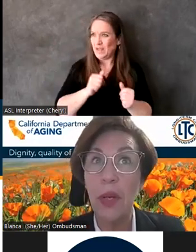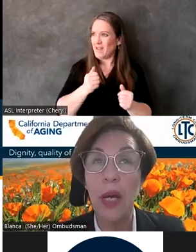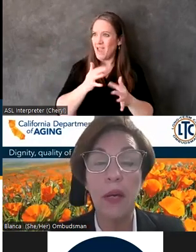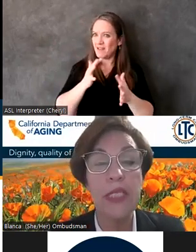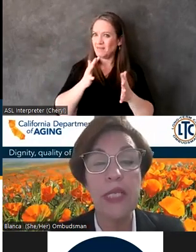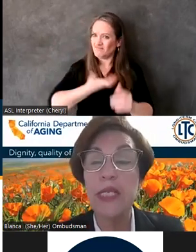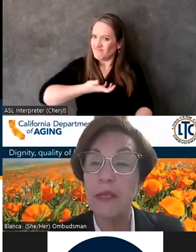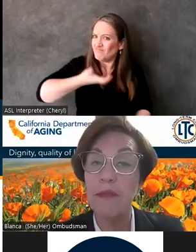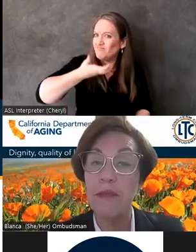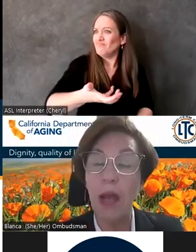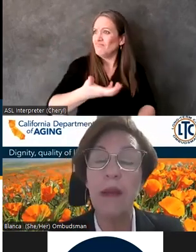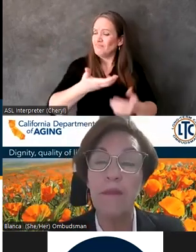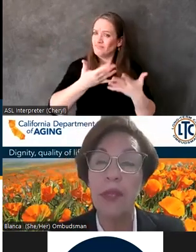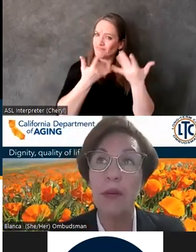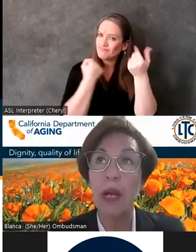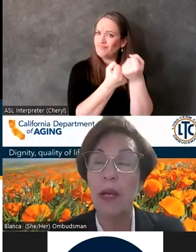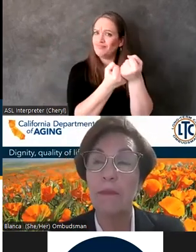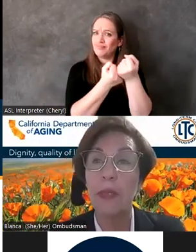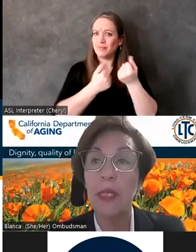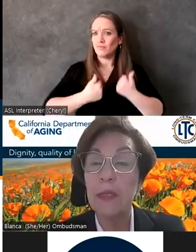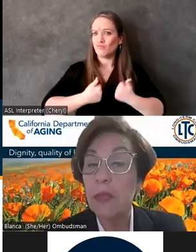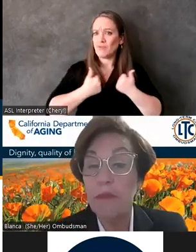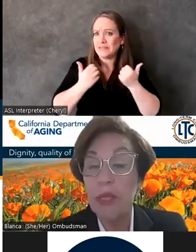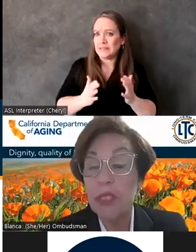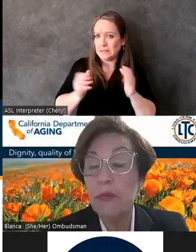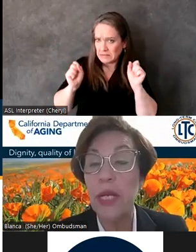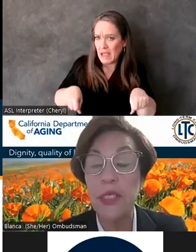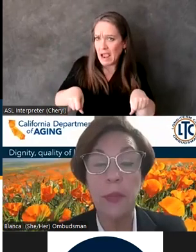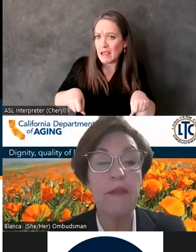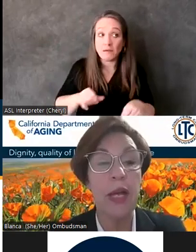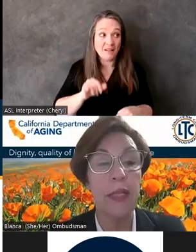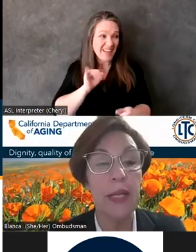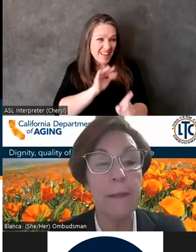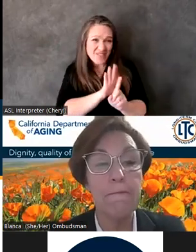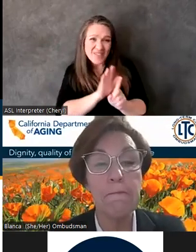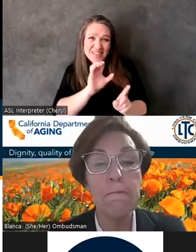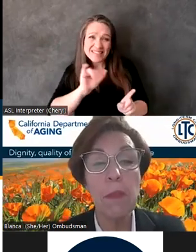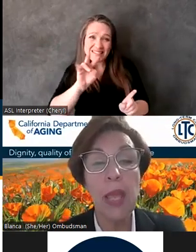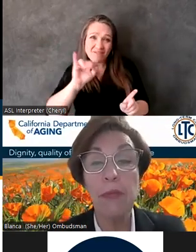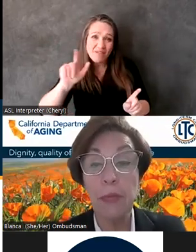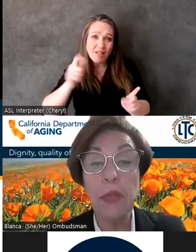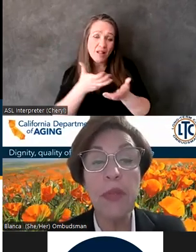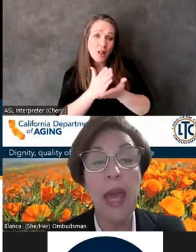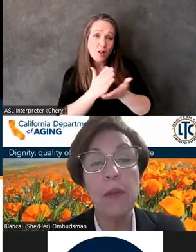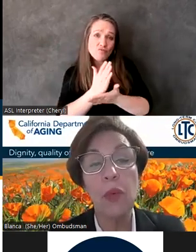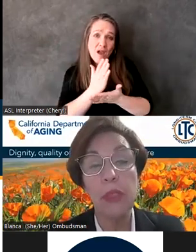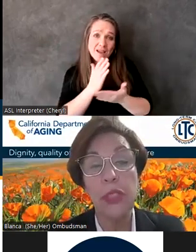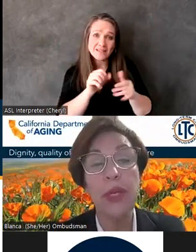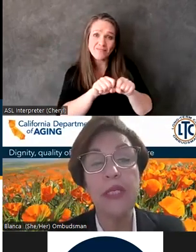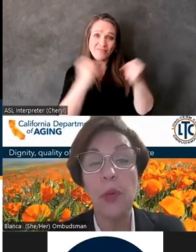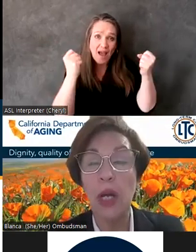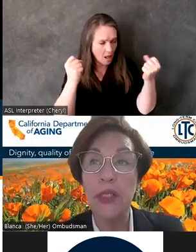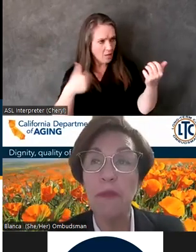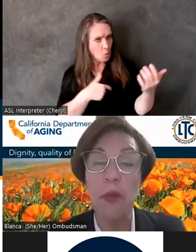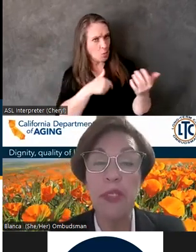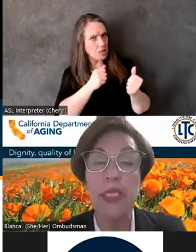to residents if their civil rights are being violated. And through that, what we're doing is